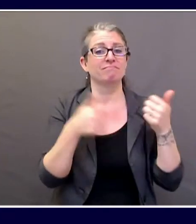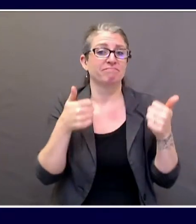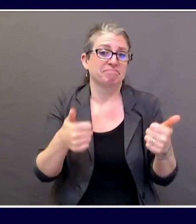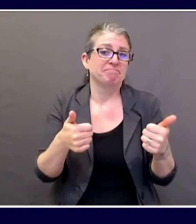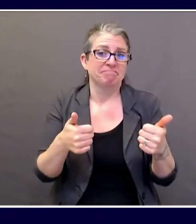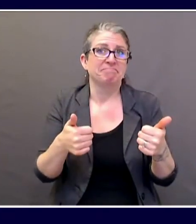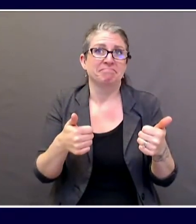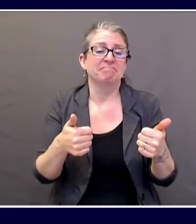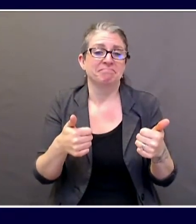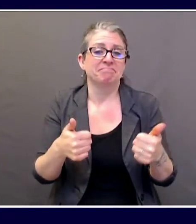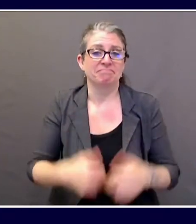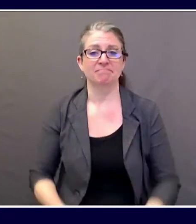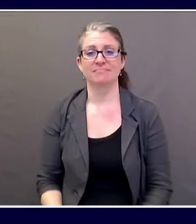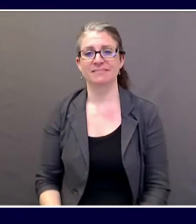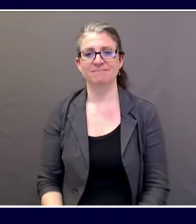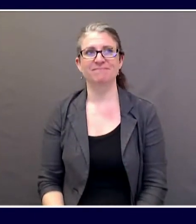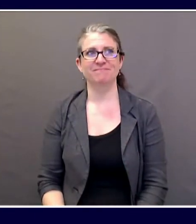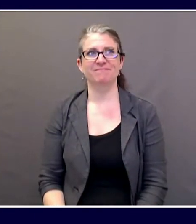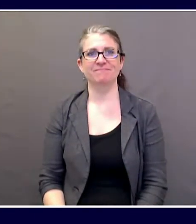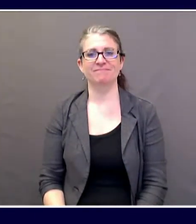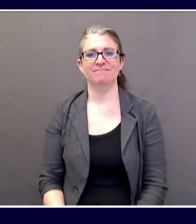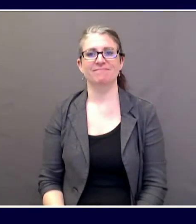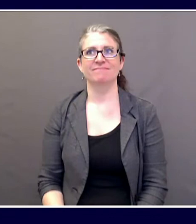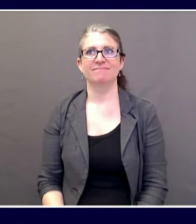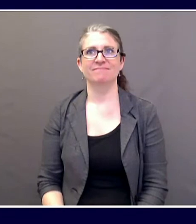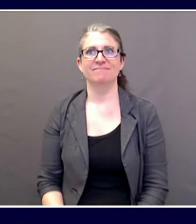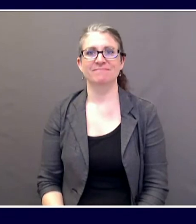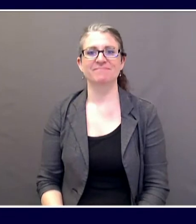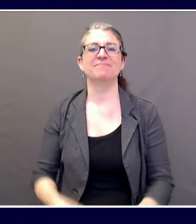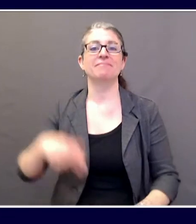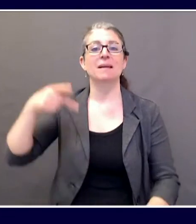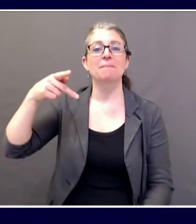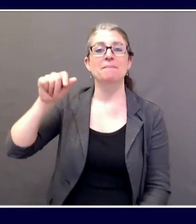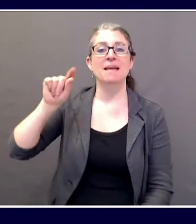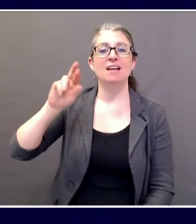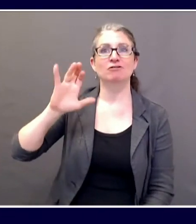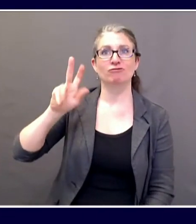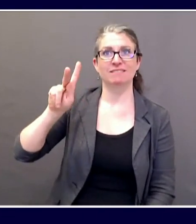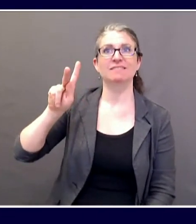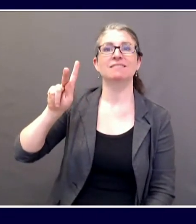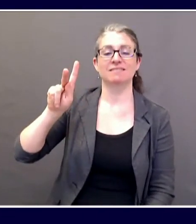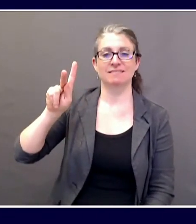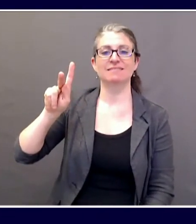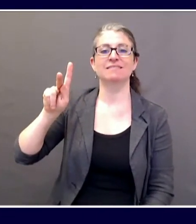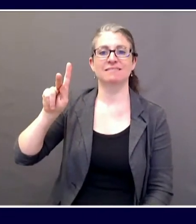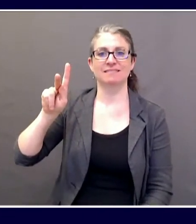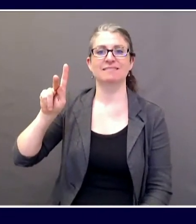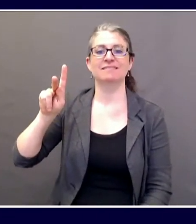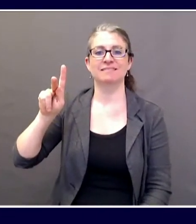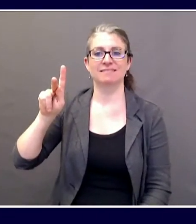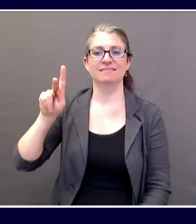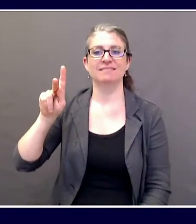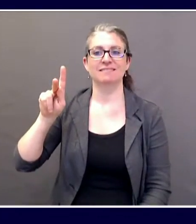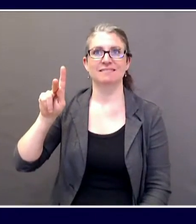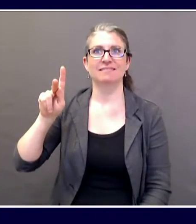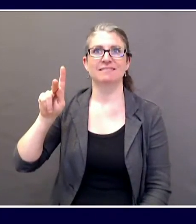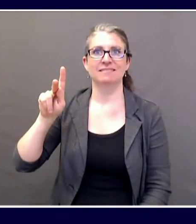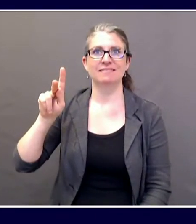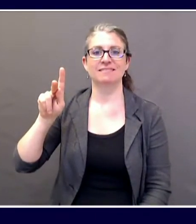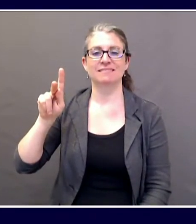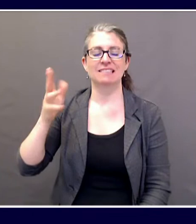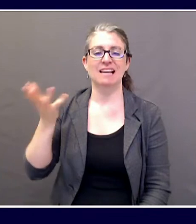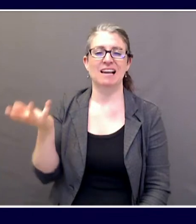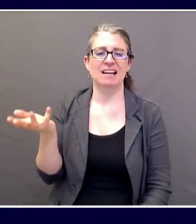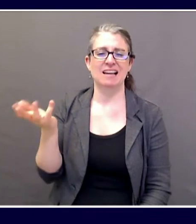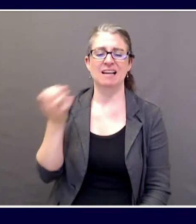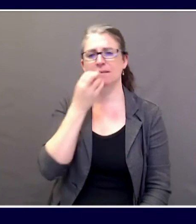the rollout. Is it possible yet to speculate on when we might approach something resembling a herd